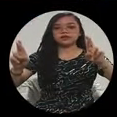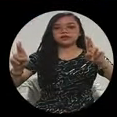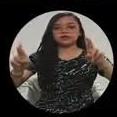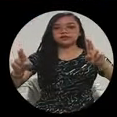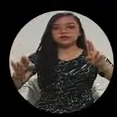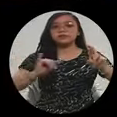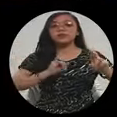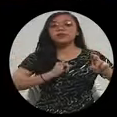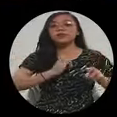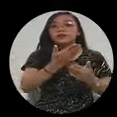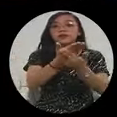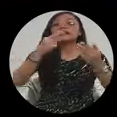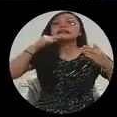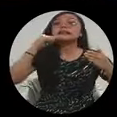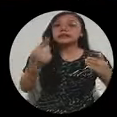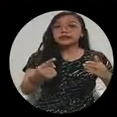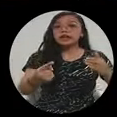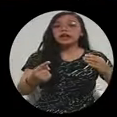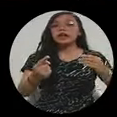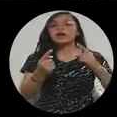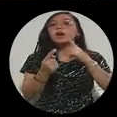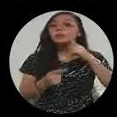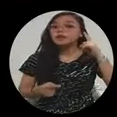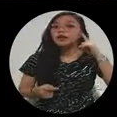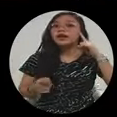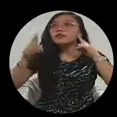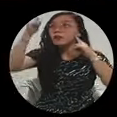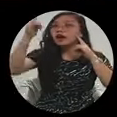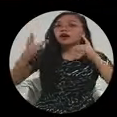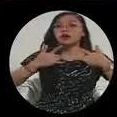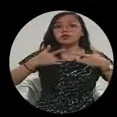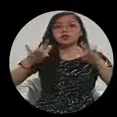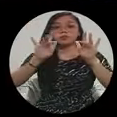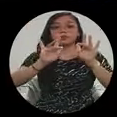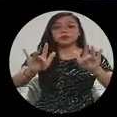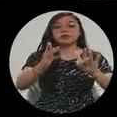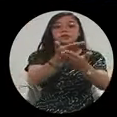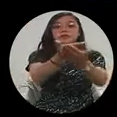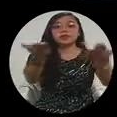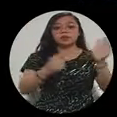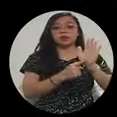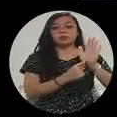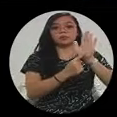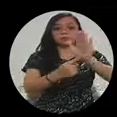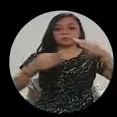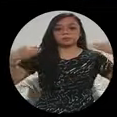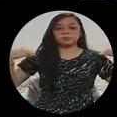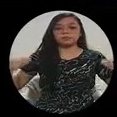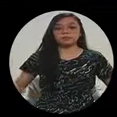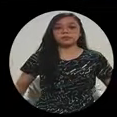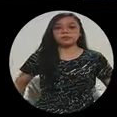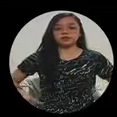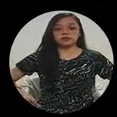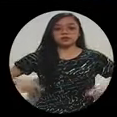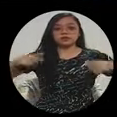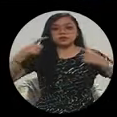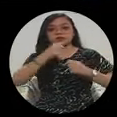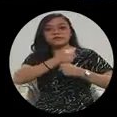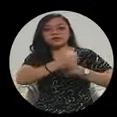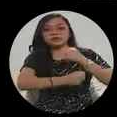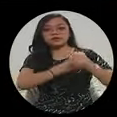Go. I beseech you, therefore, brethren, by the mercies of God, that ye present your bodies a